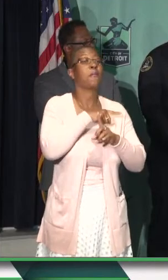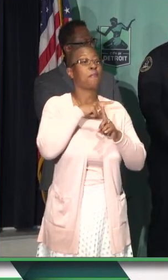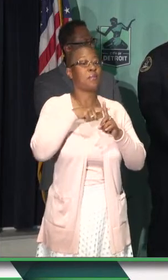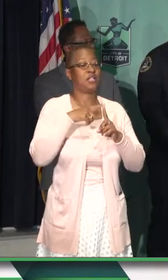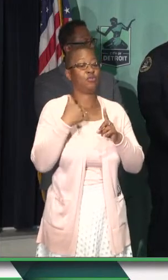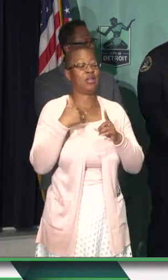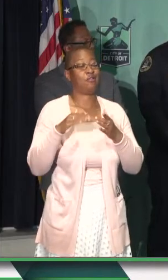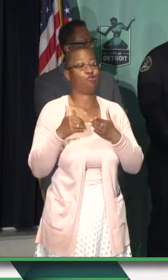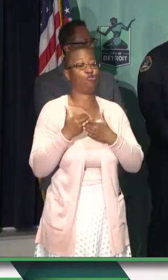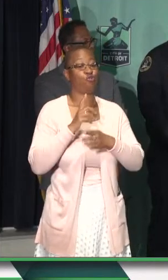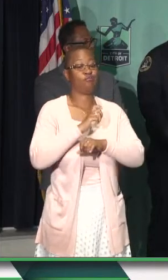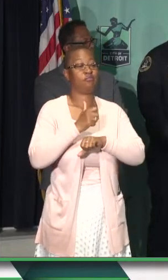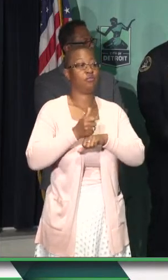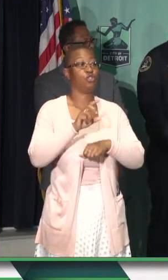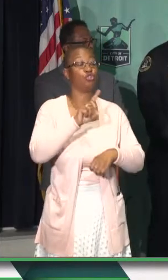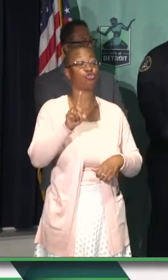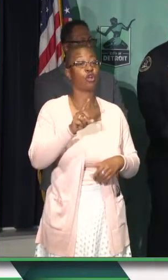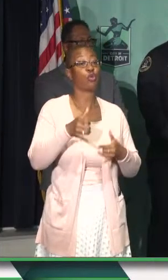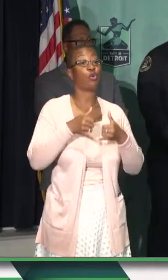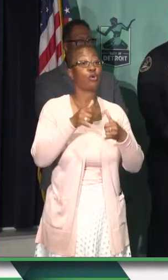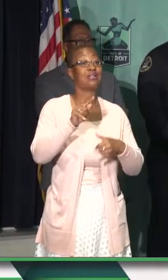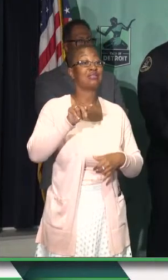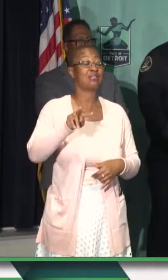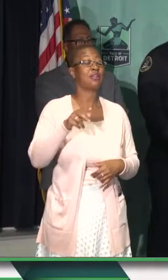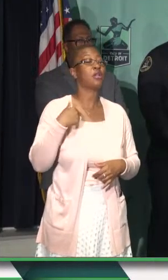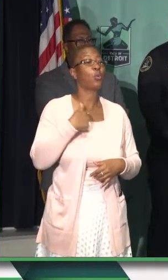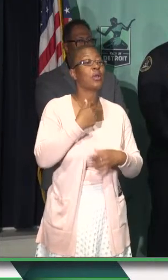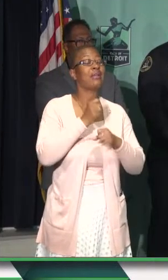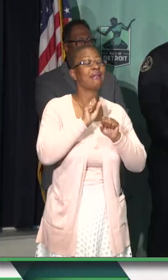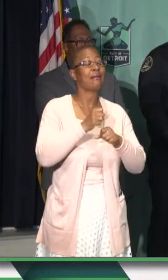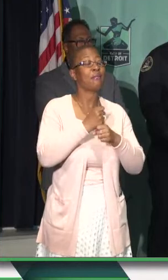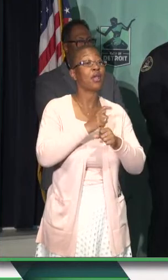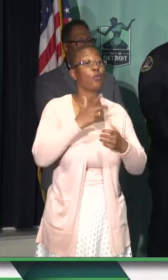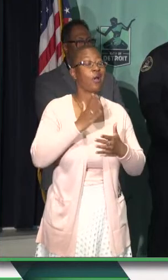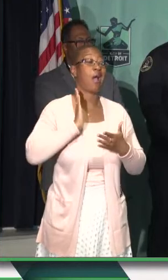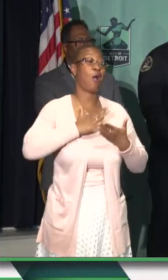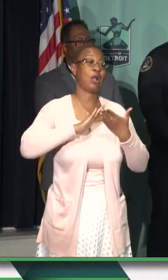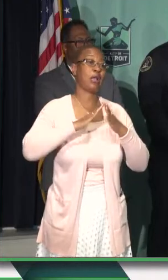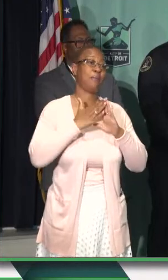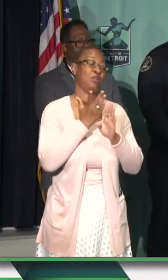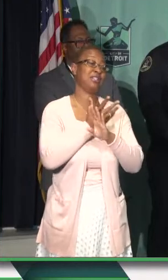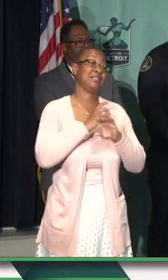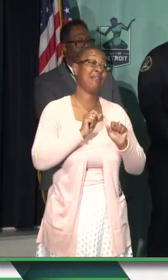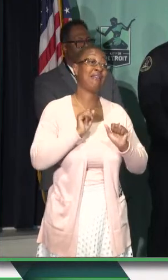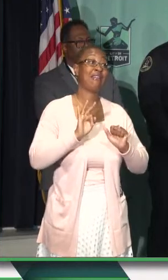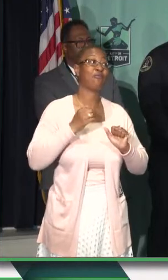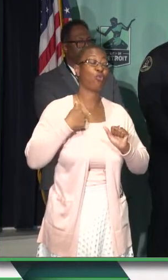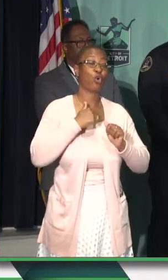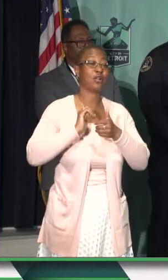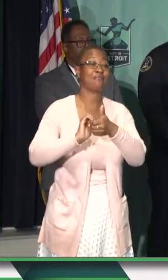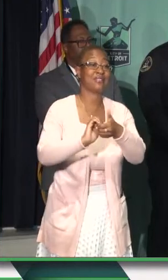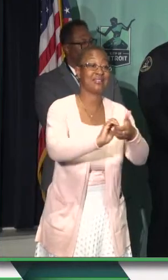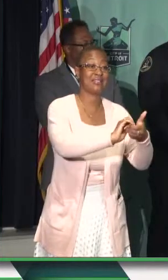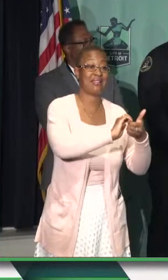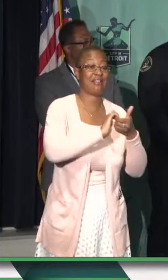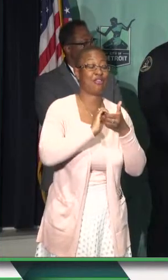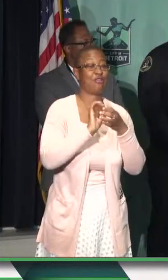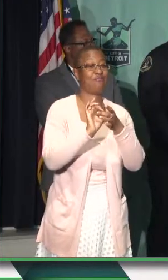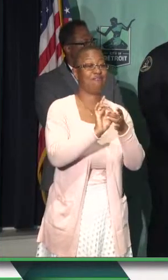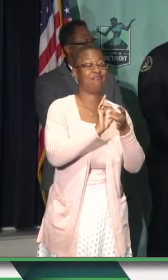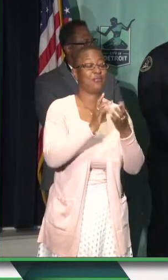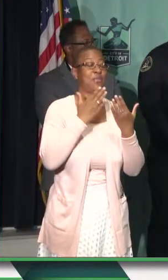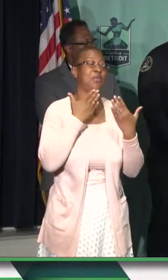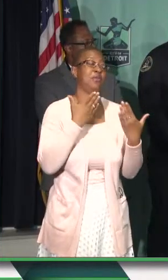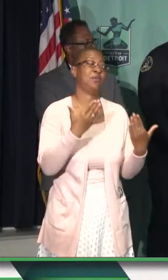Detroit Rewards TV. We can make our community safer if we do it together. Thank you.